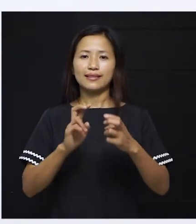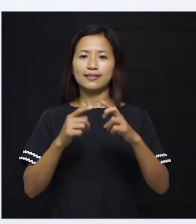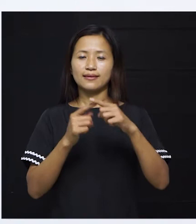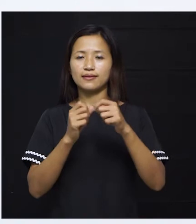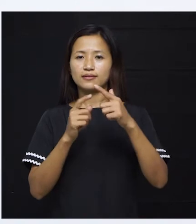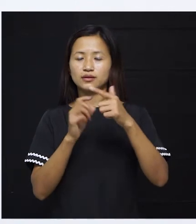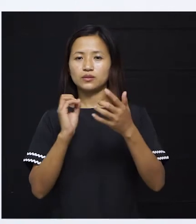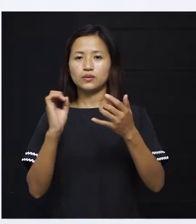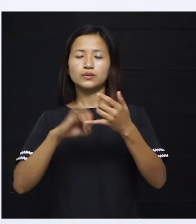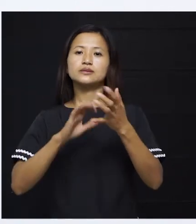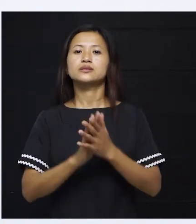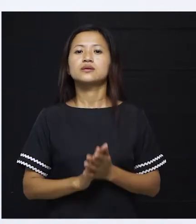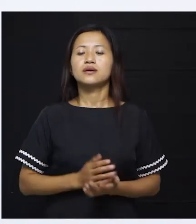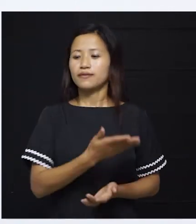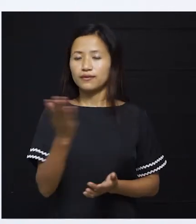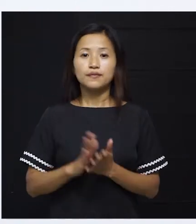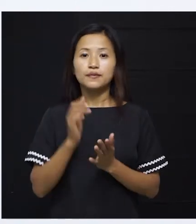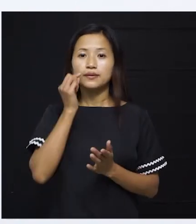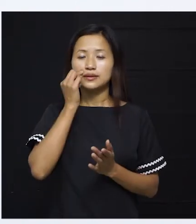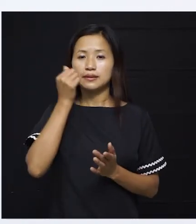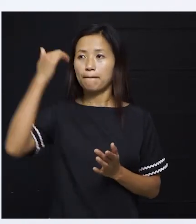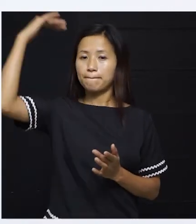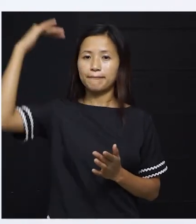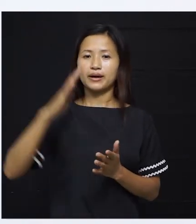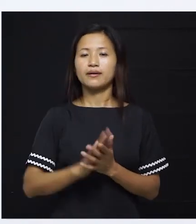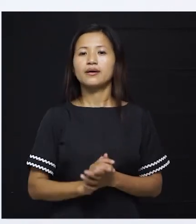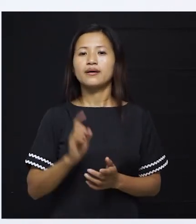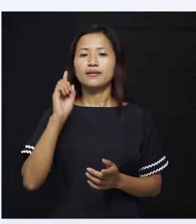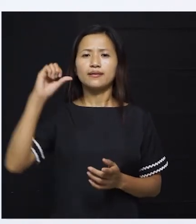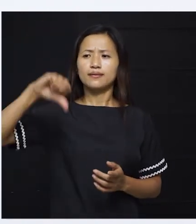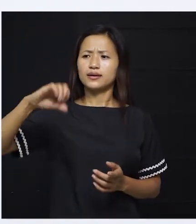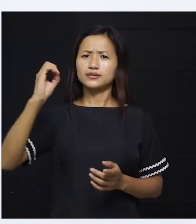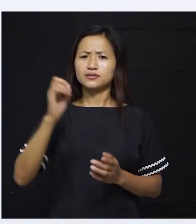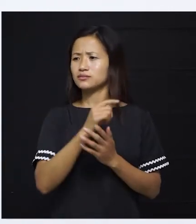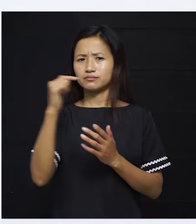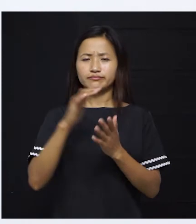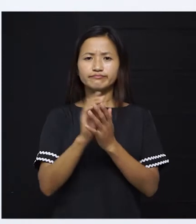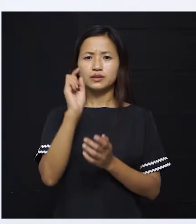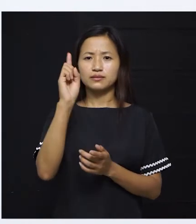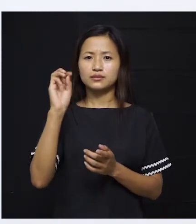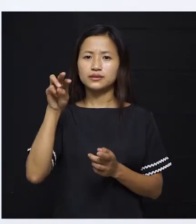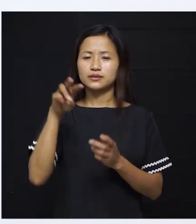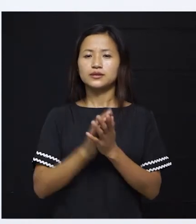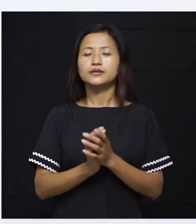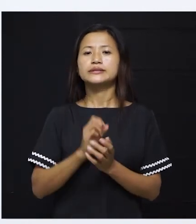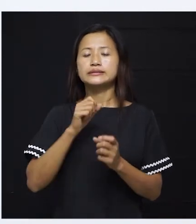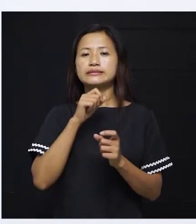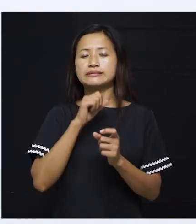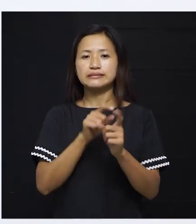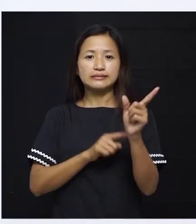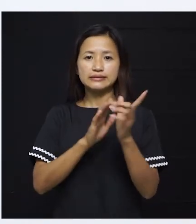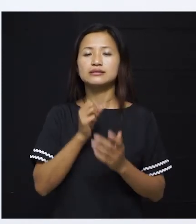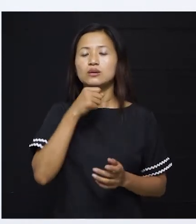right? So our ancestors, there are some men who are about 90 to 100 years old, and they still have those tattoos in their body.